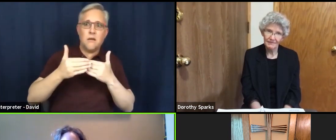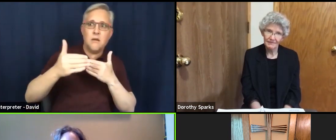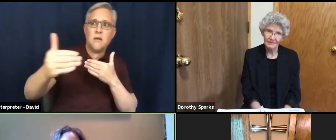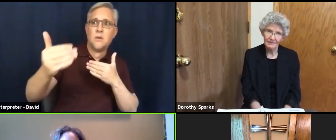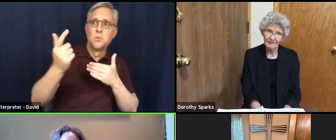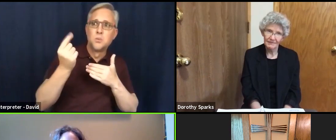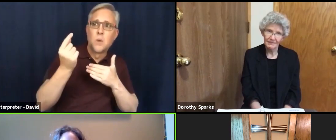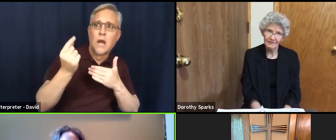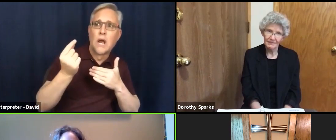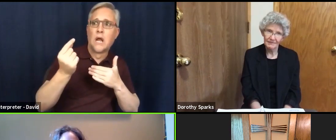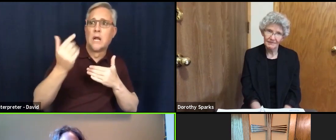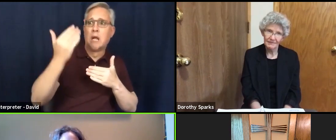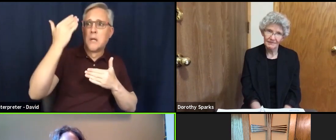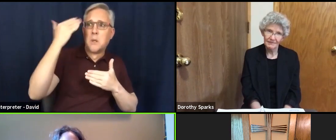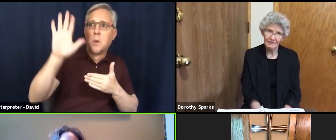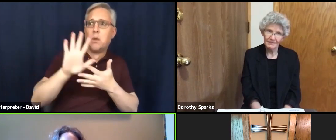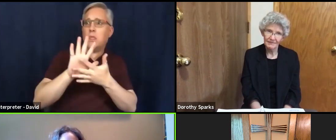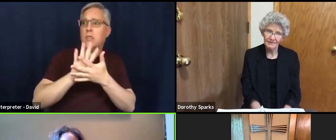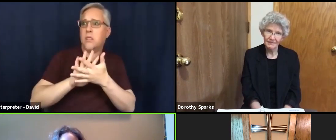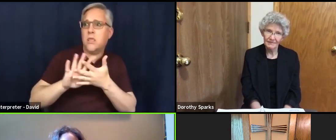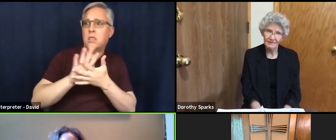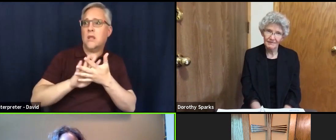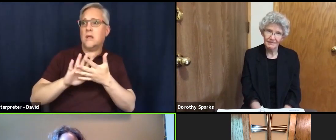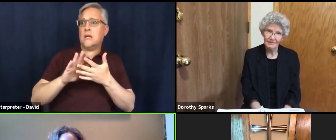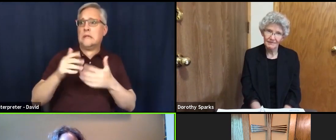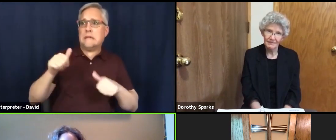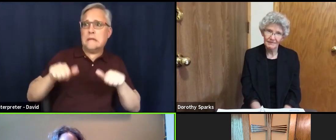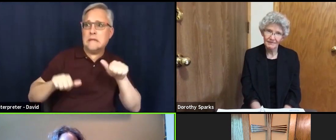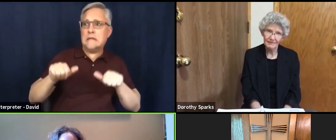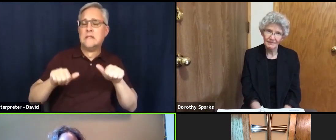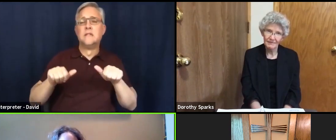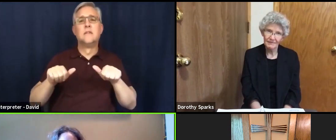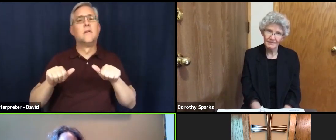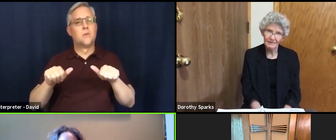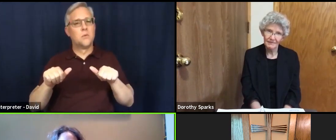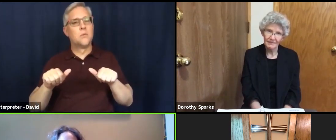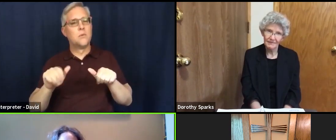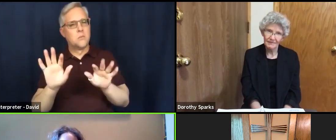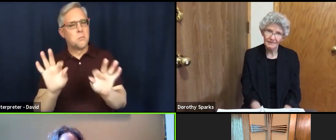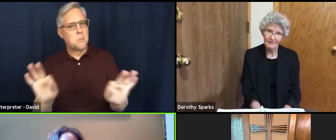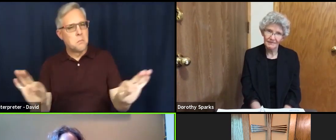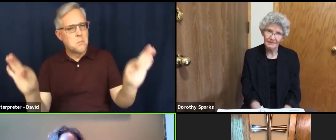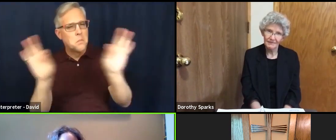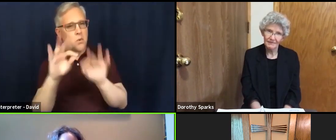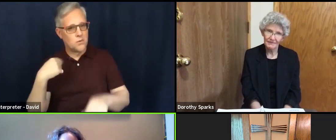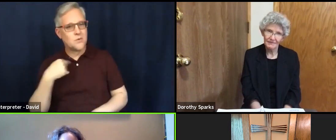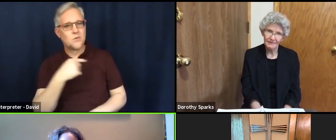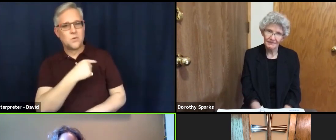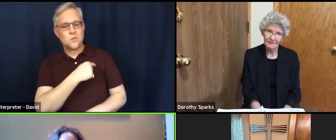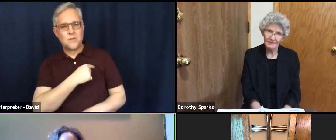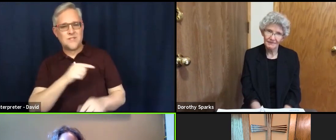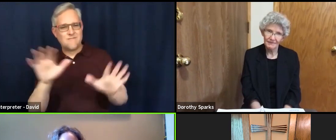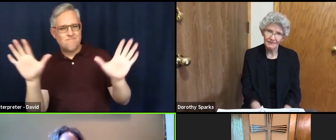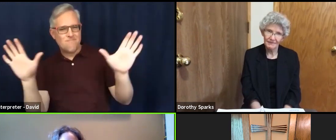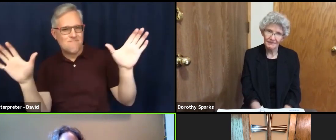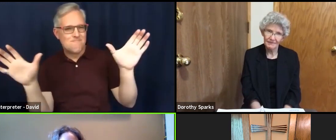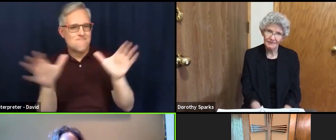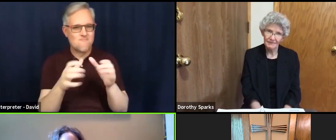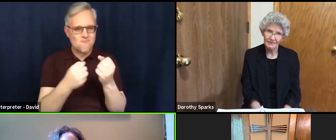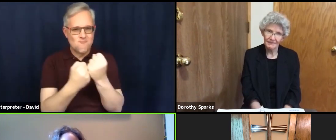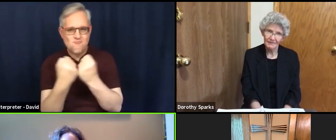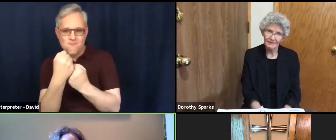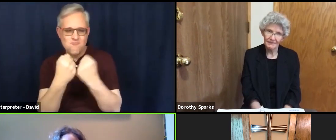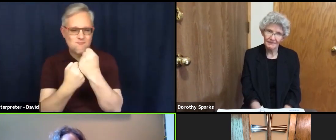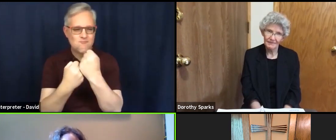And so we do draw to one another and we give thanks that we can remember we